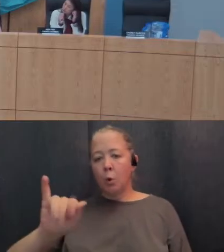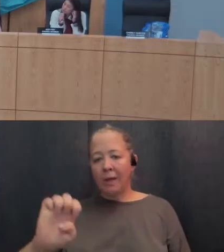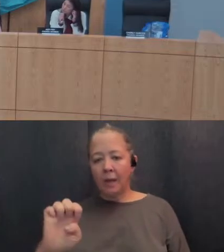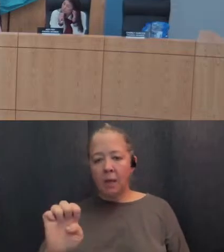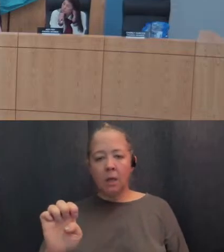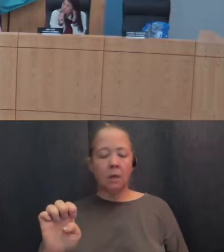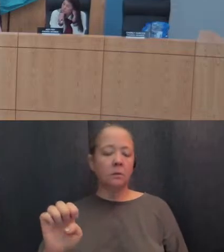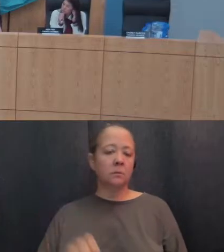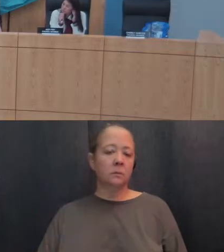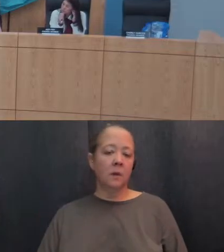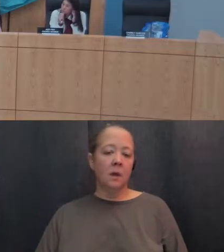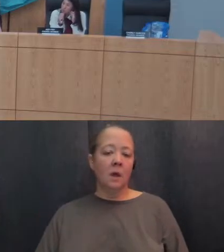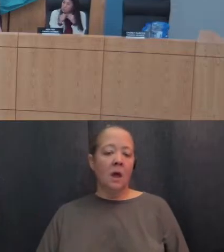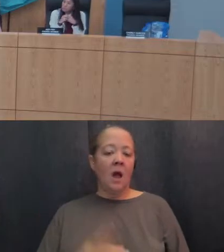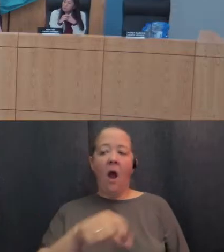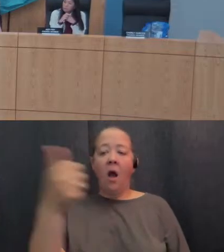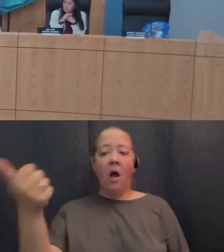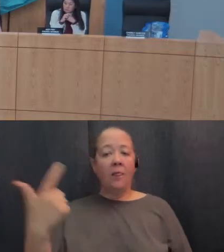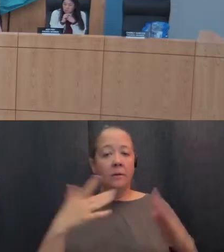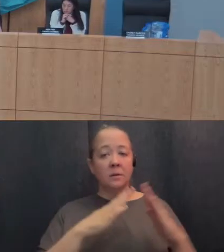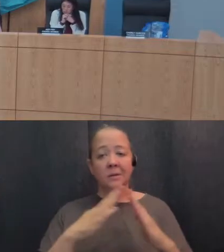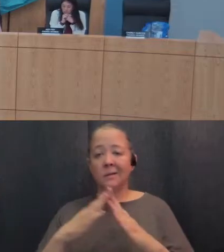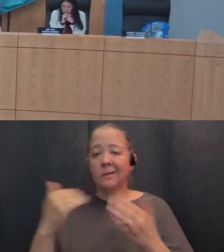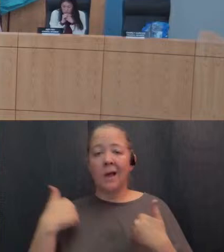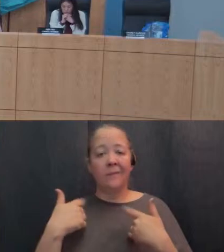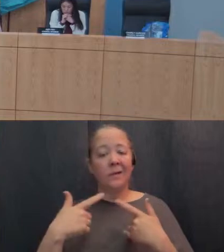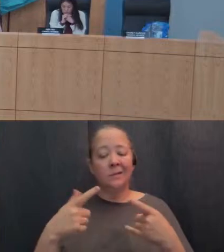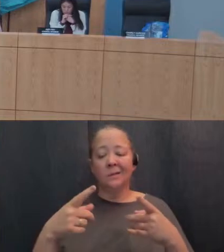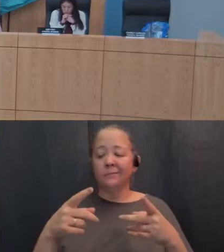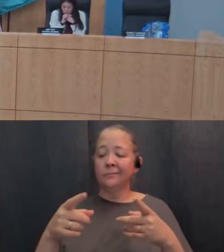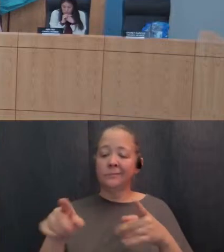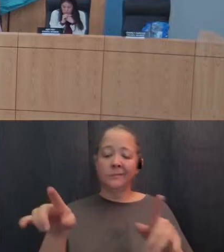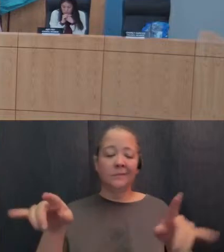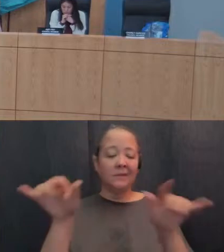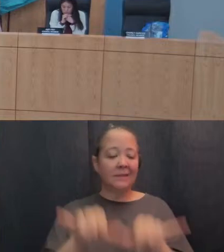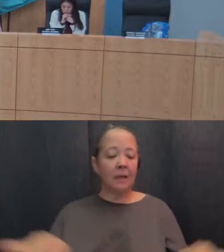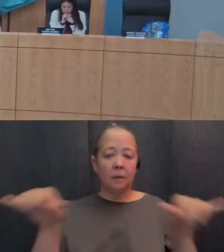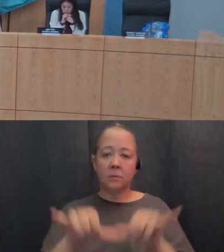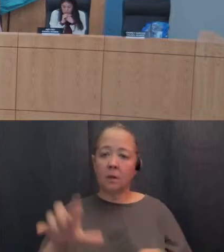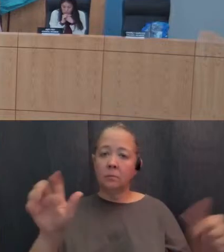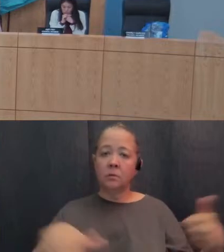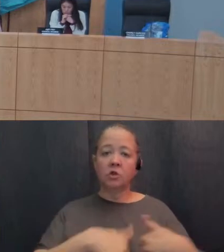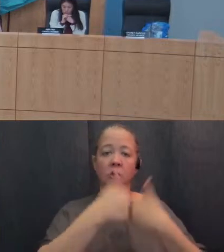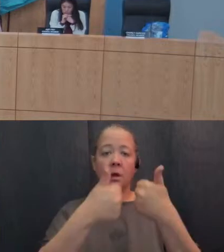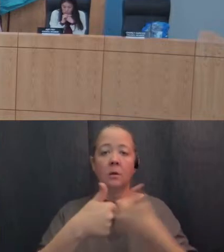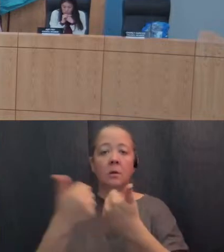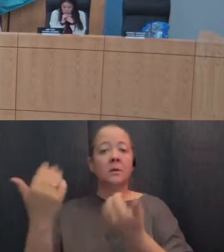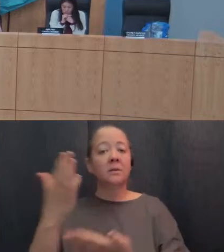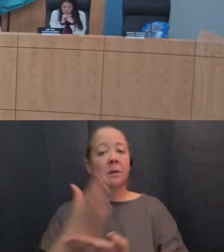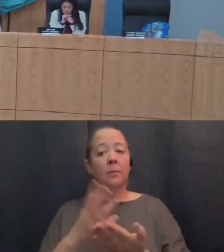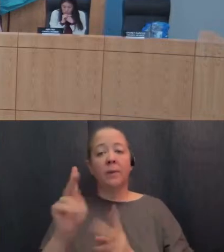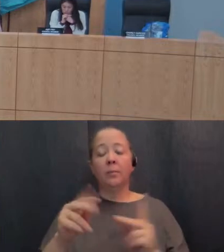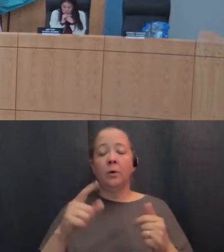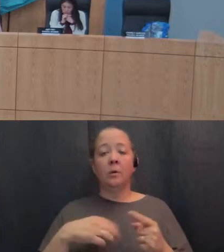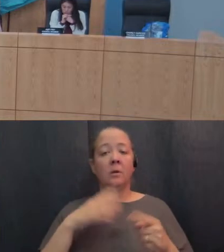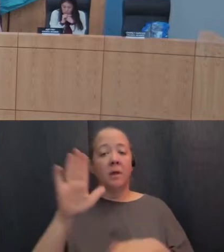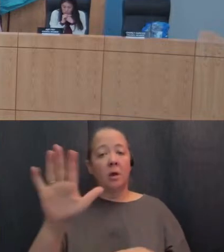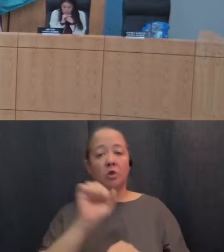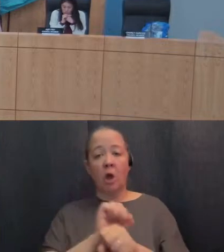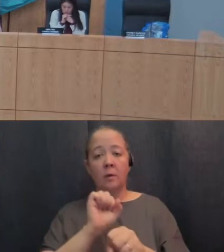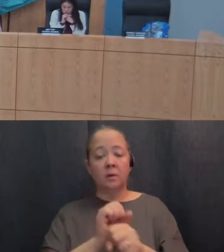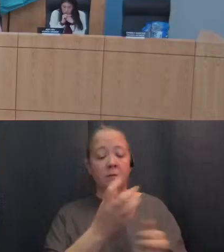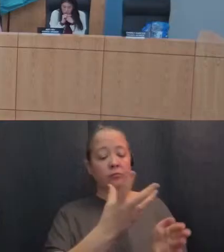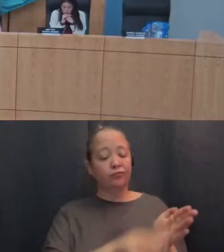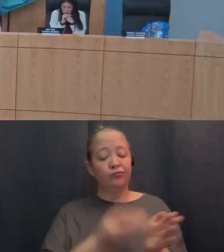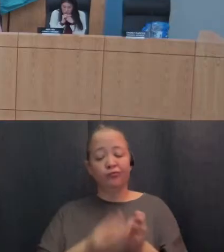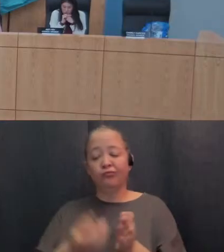having the same exact issue. And people have lost their jobs on various levels. So I'm not making any excuses here regarding